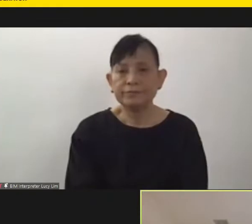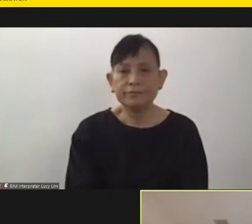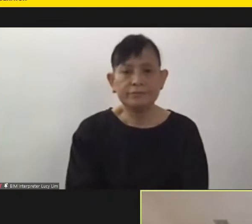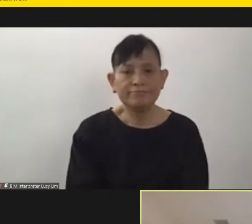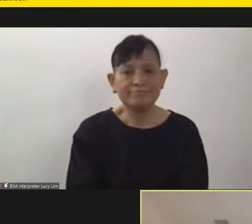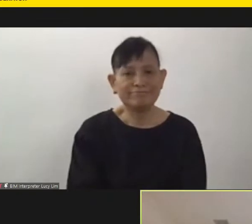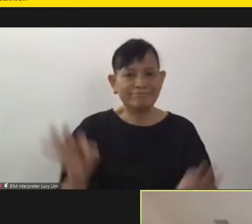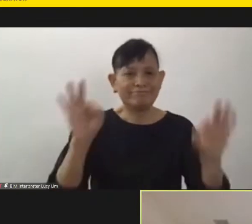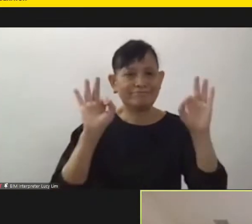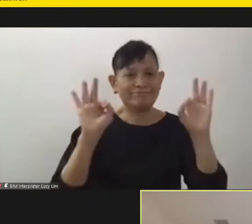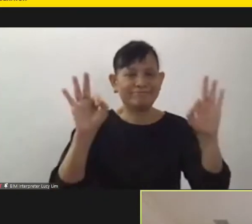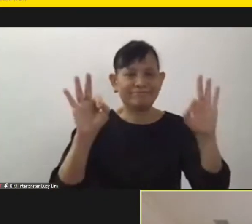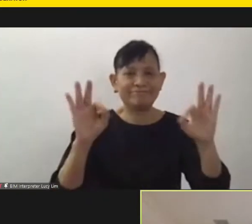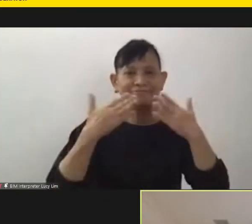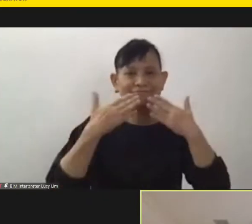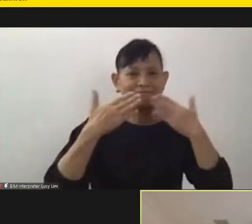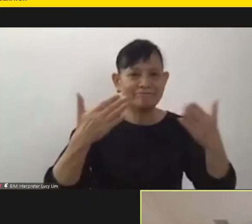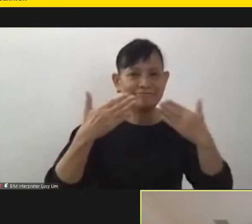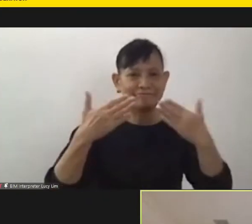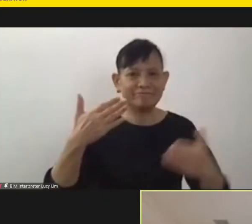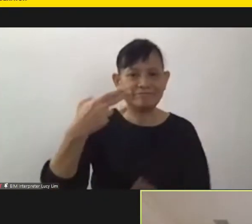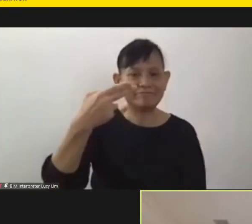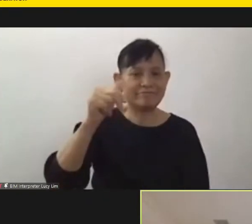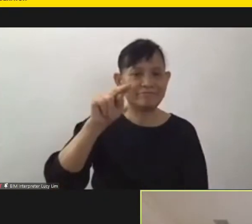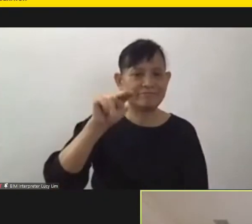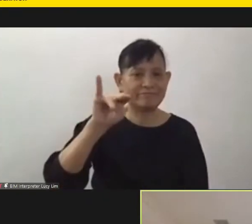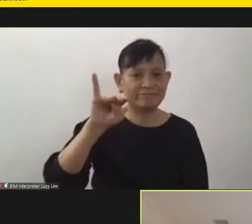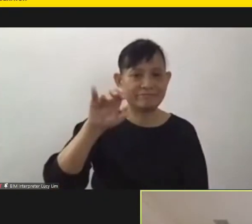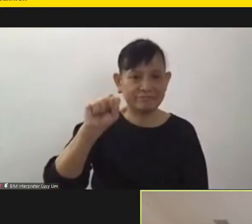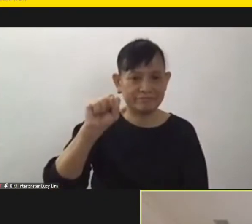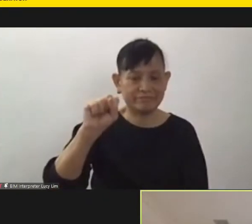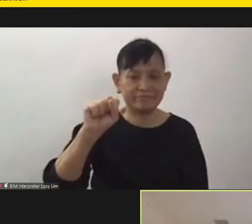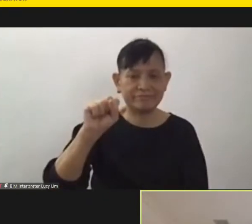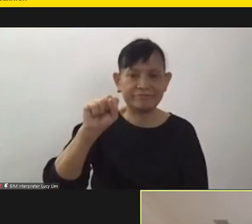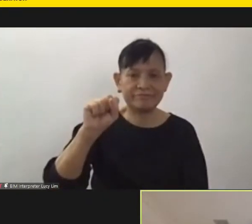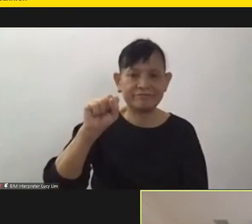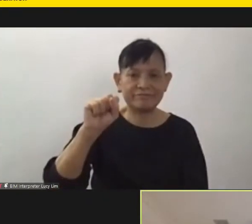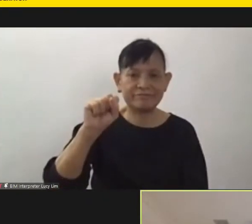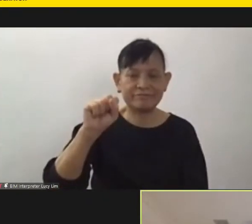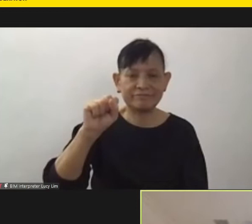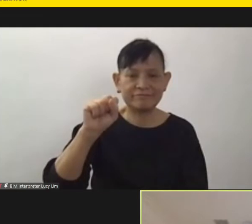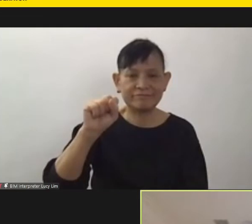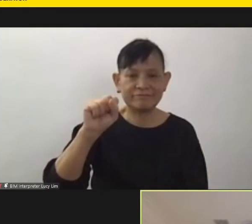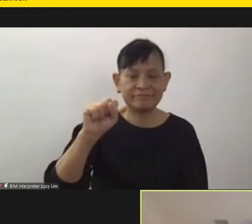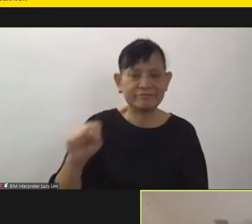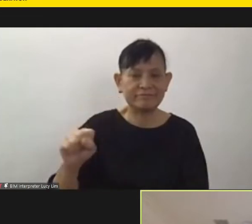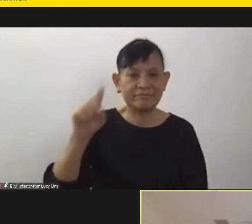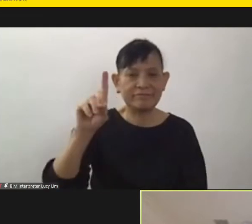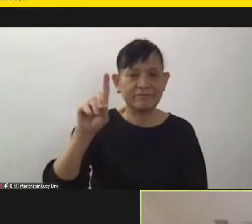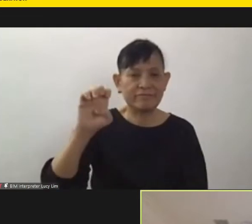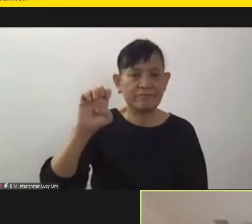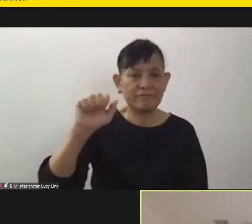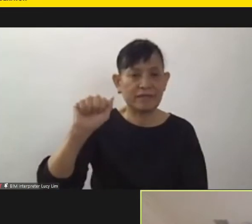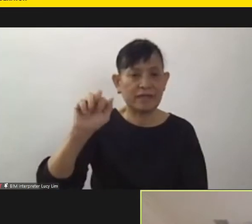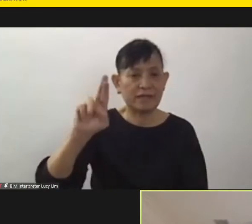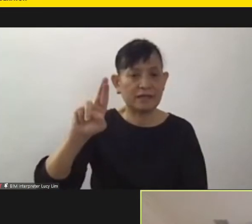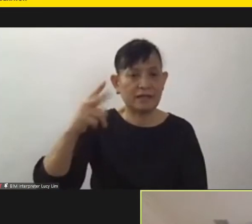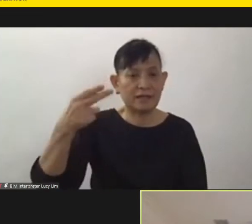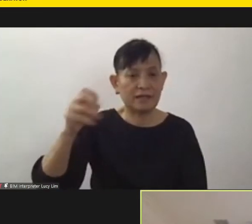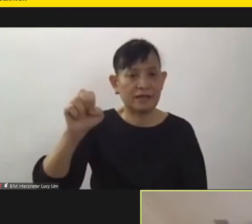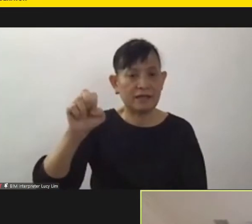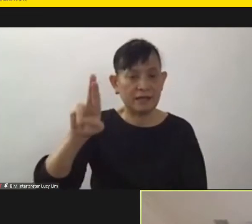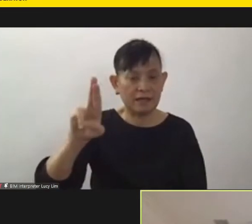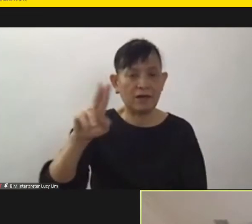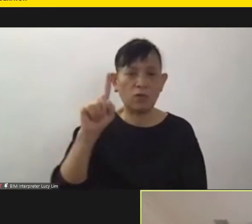All right. Thank you so much, Anis, for that presentation. dearHER is one of the first few NGOs and